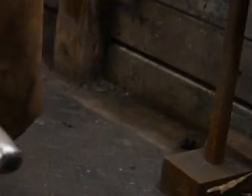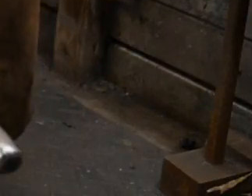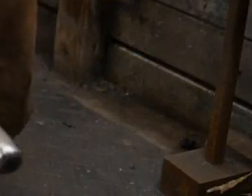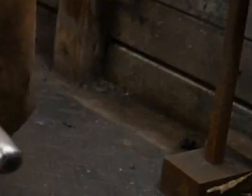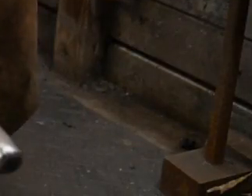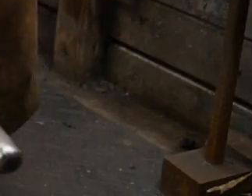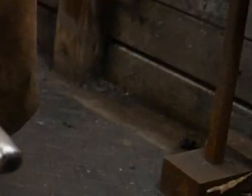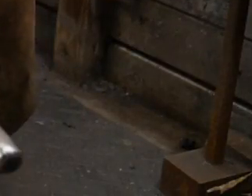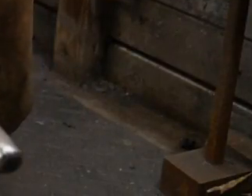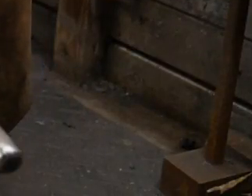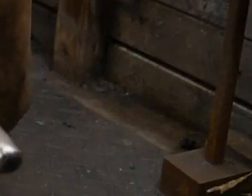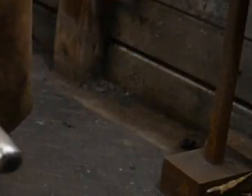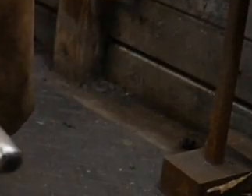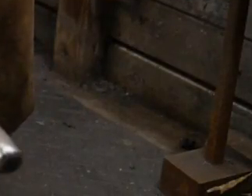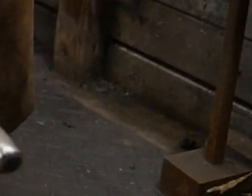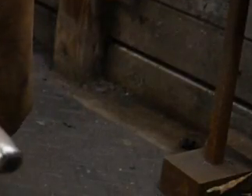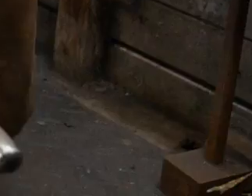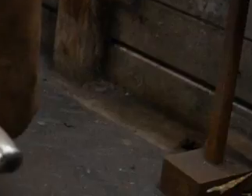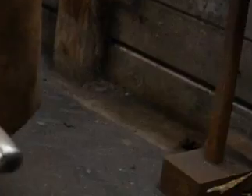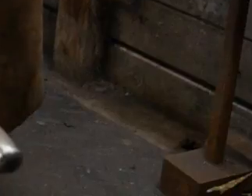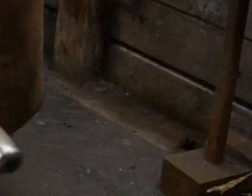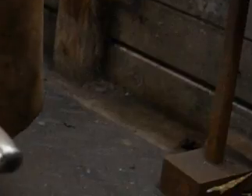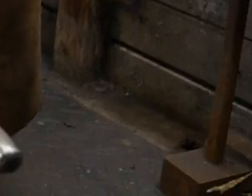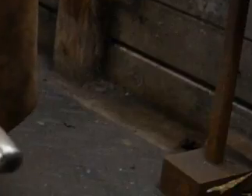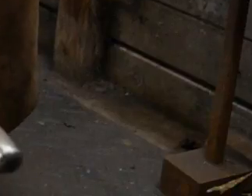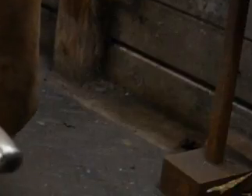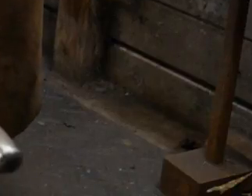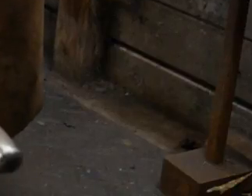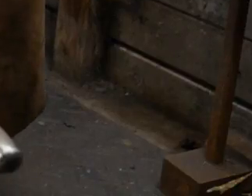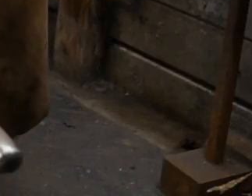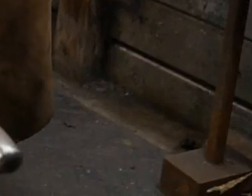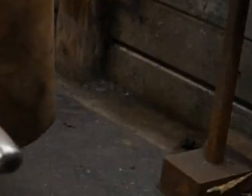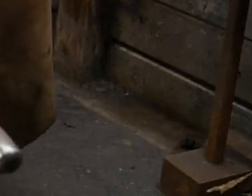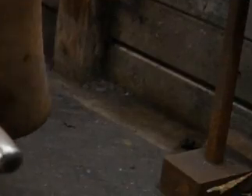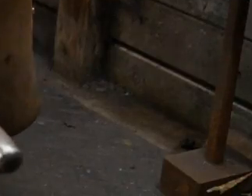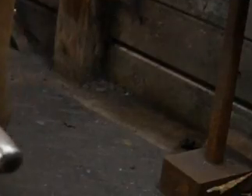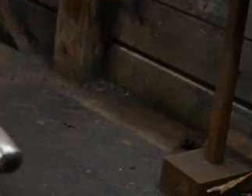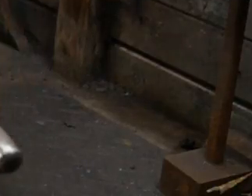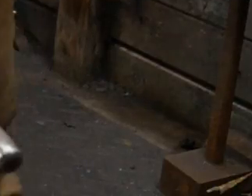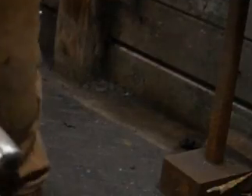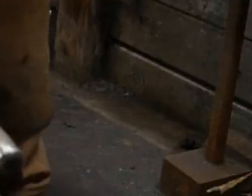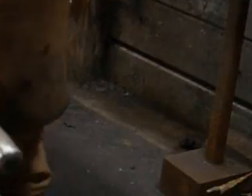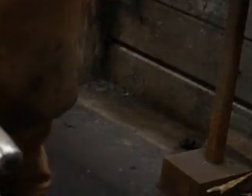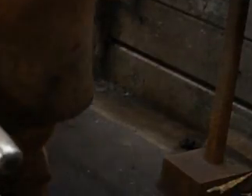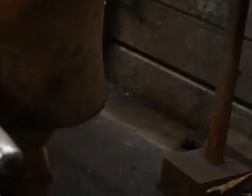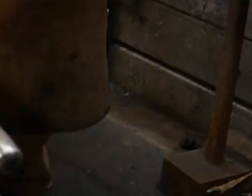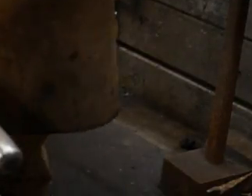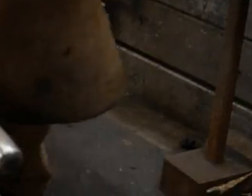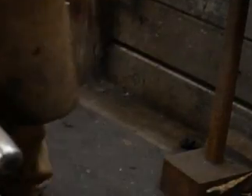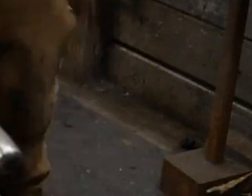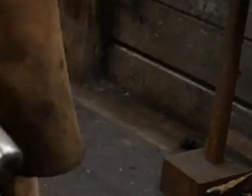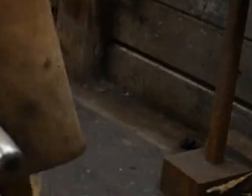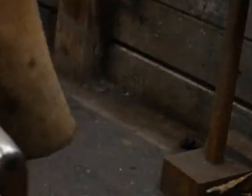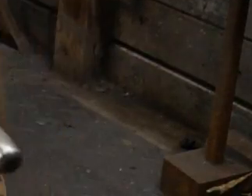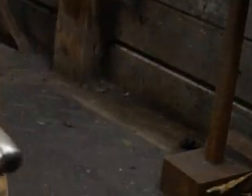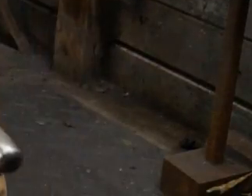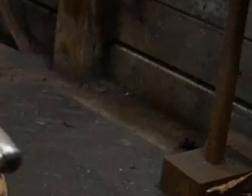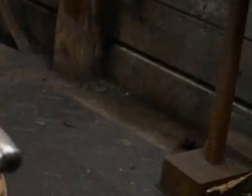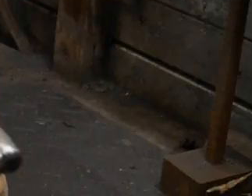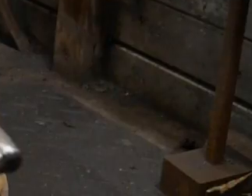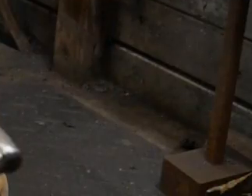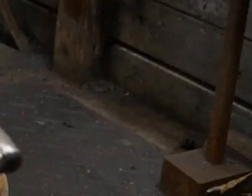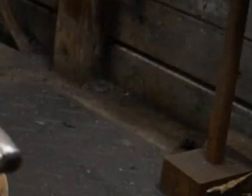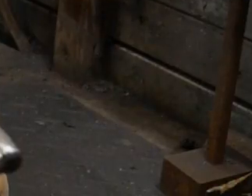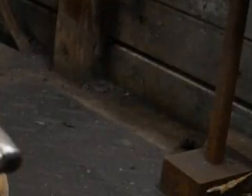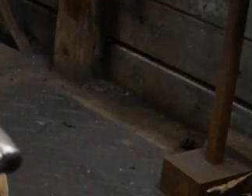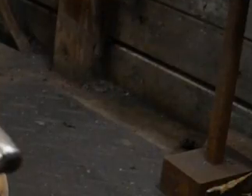chase a face into the side of this. By the way, hello, Tim at Big Dog Forge. Good to have you here. Didn't see you come in, sir. But